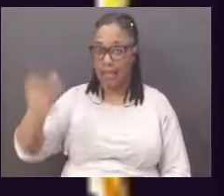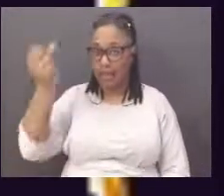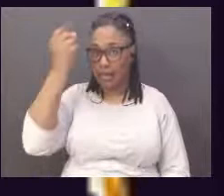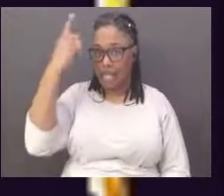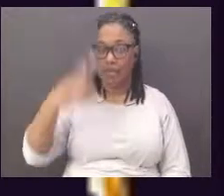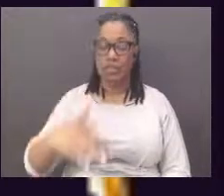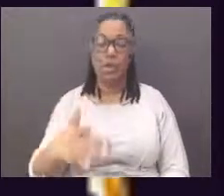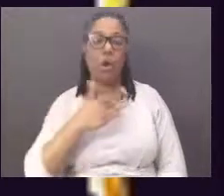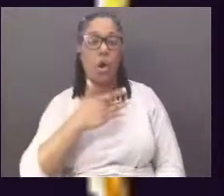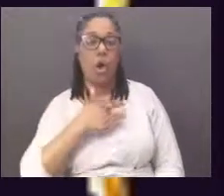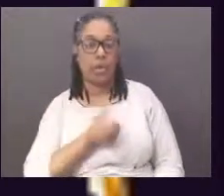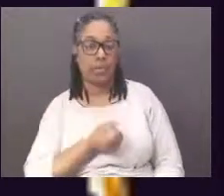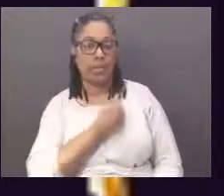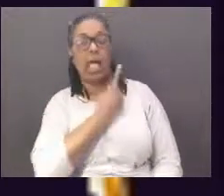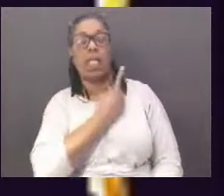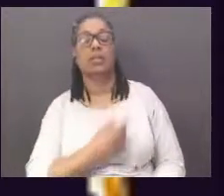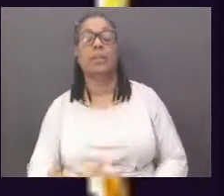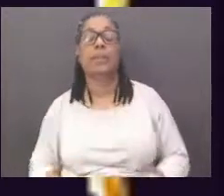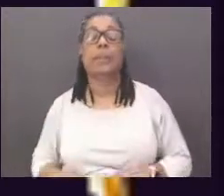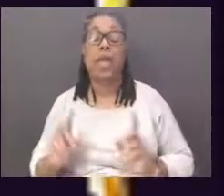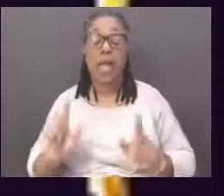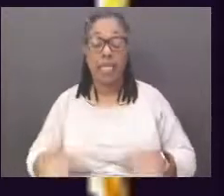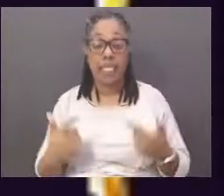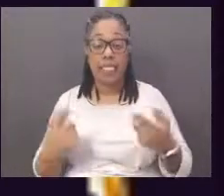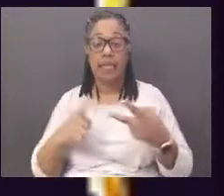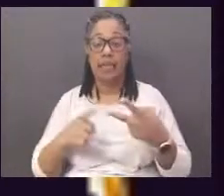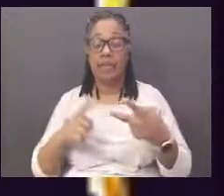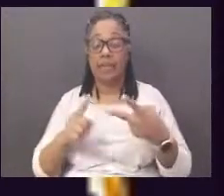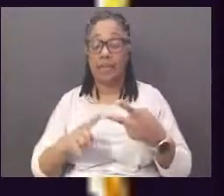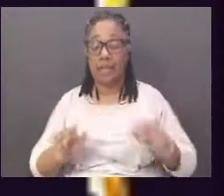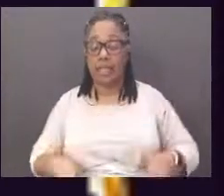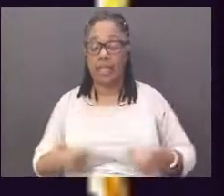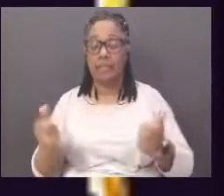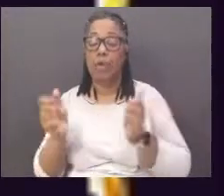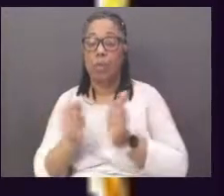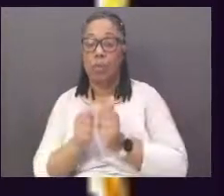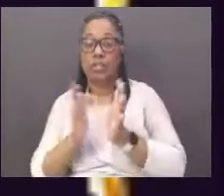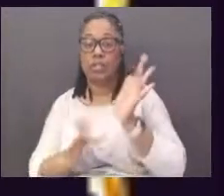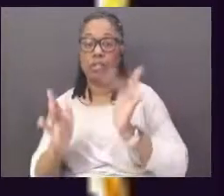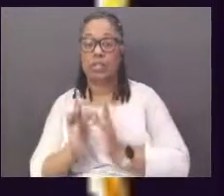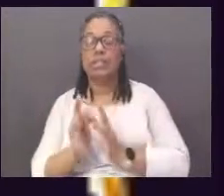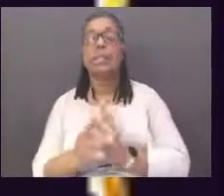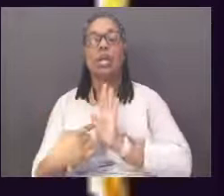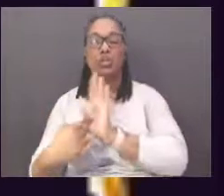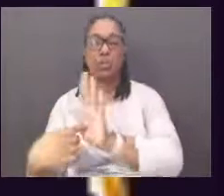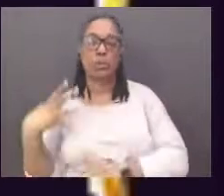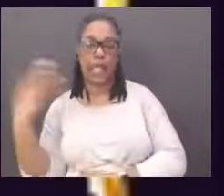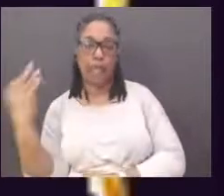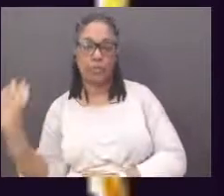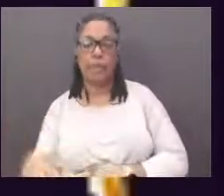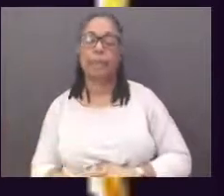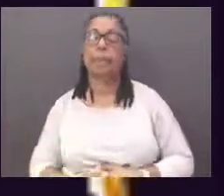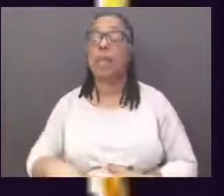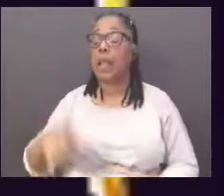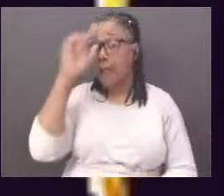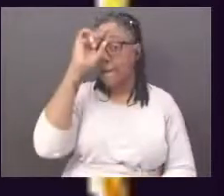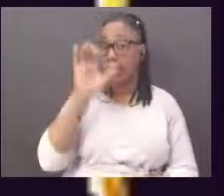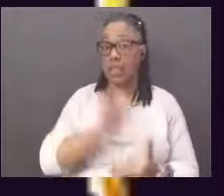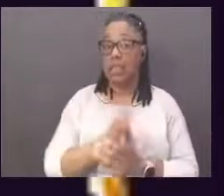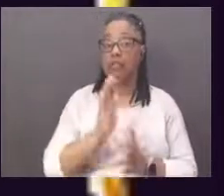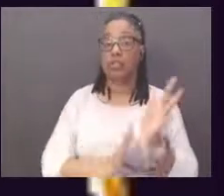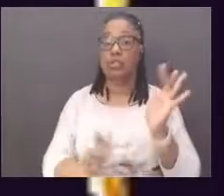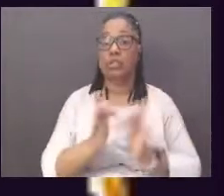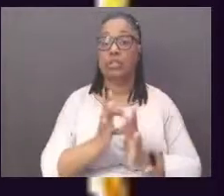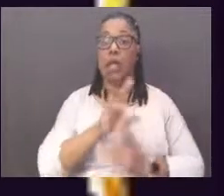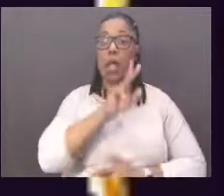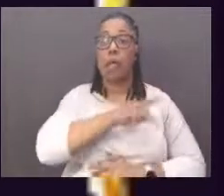is revealed on the outside. Believing in Jesus and having a personal relationship with Jesus